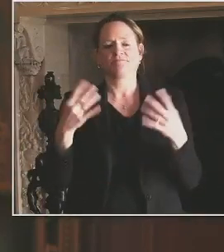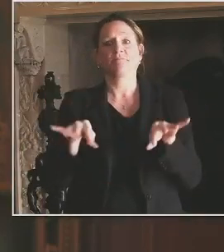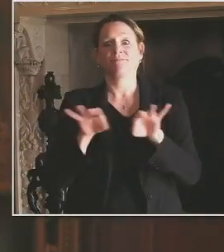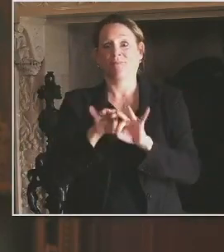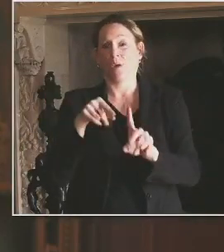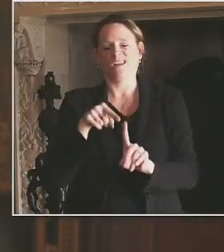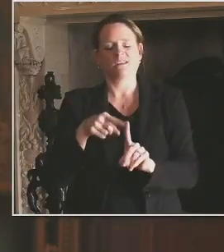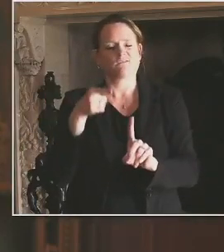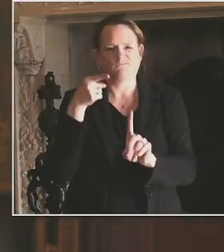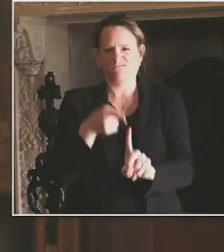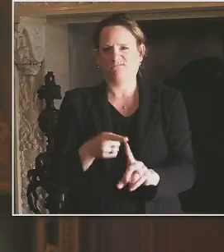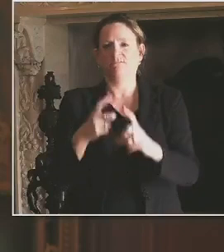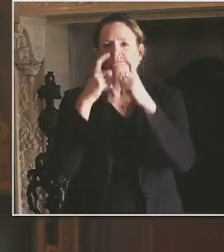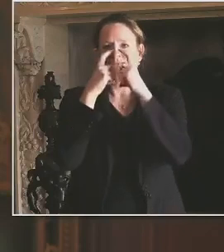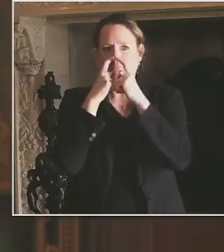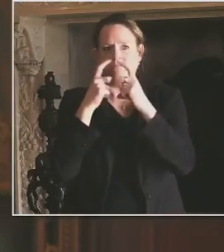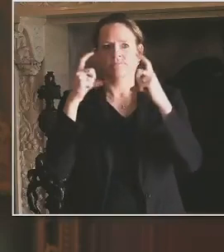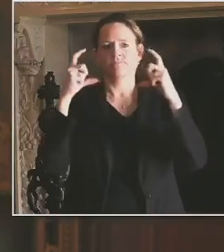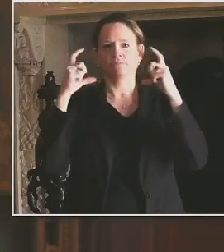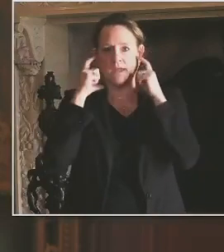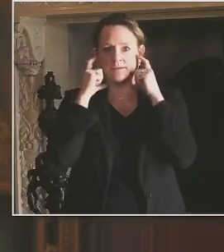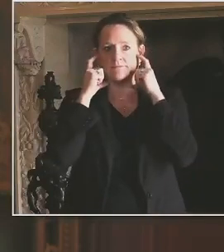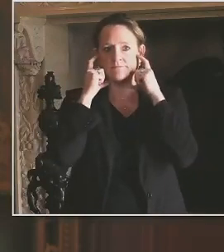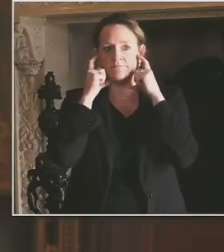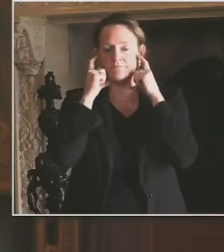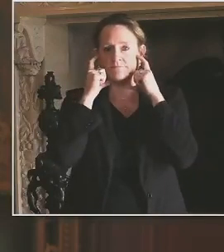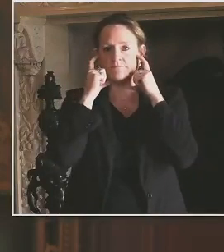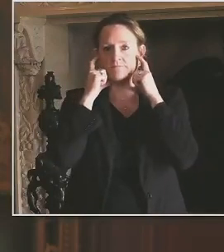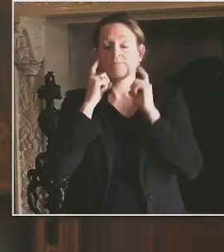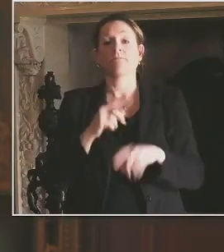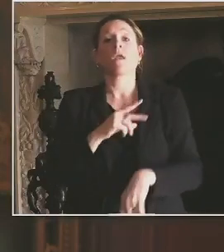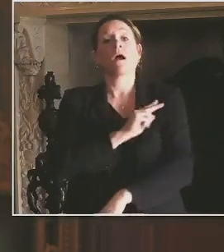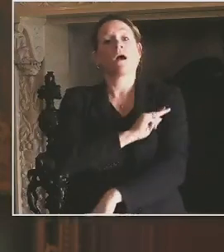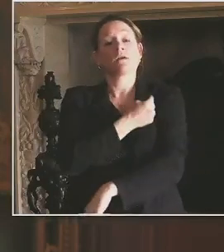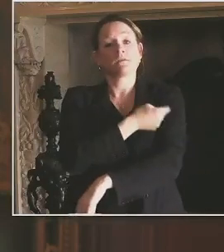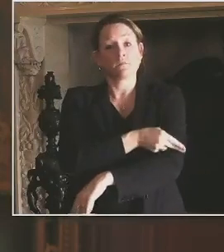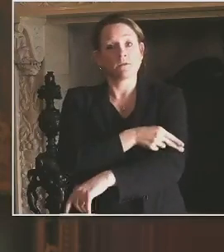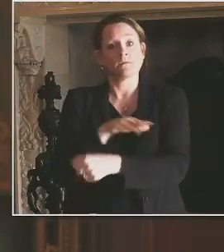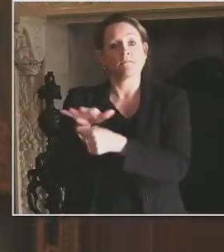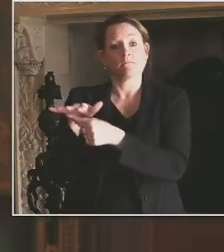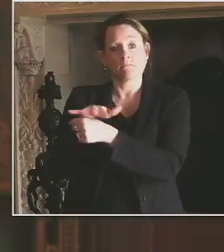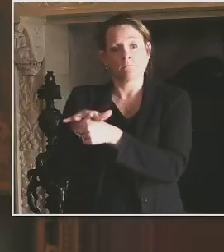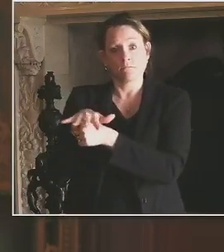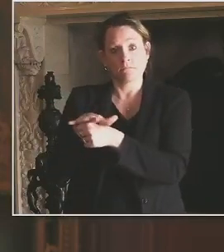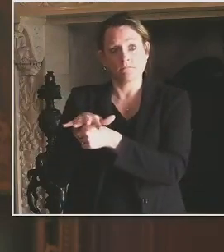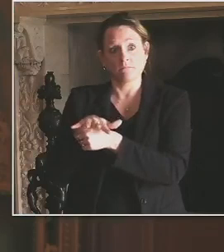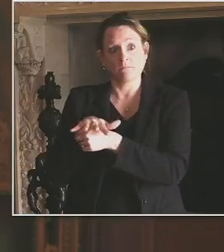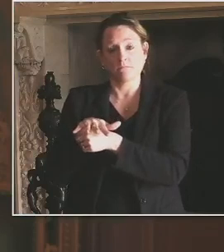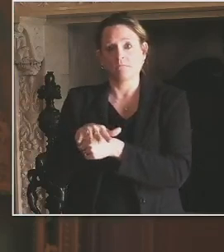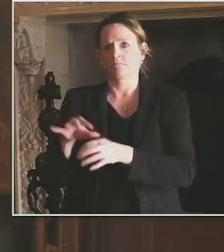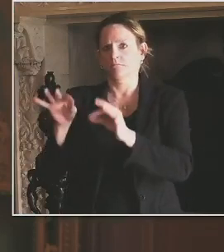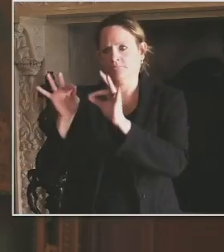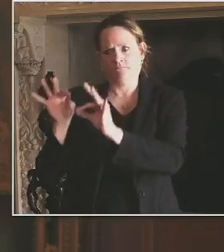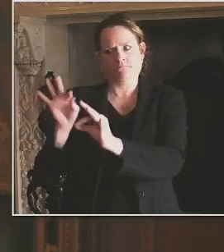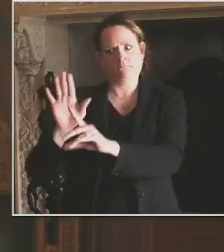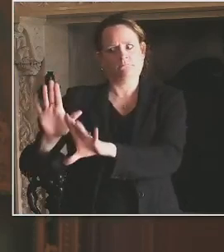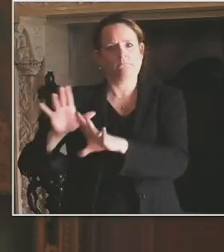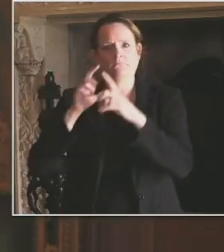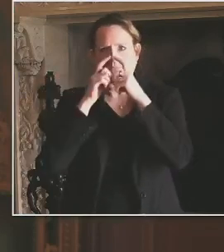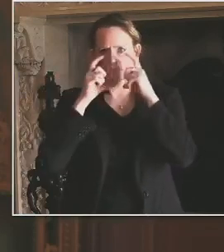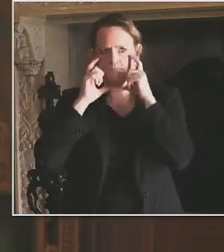wear in healthcare settings and also cloth face coverings in the general public, they've emerged as one of the most important